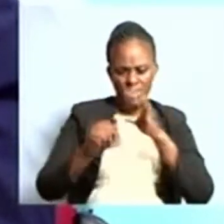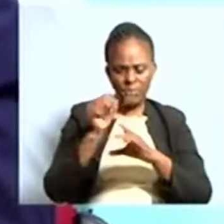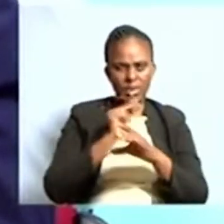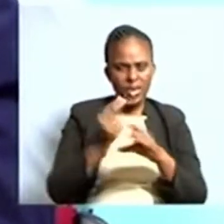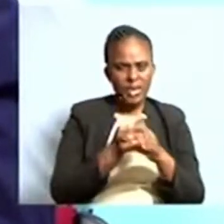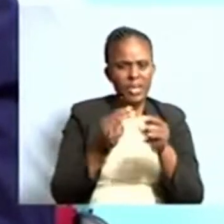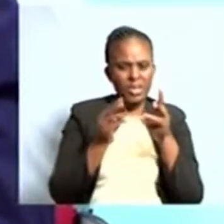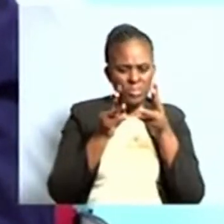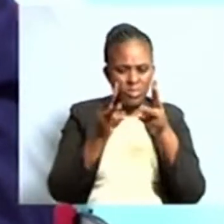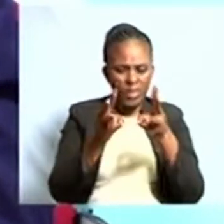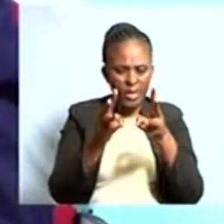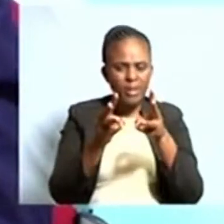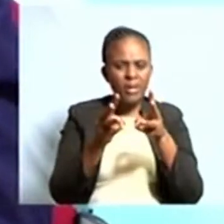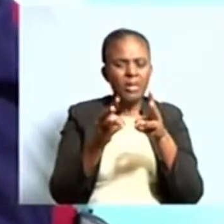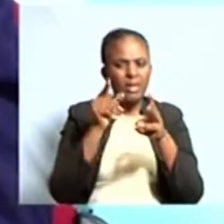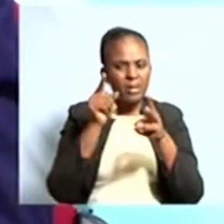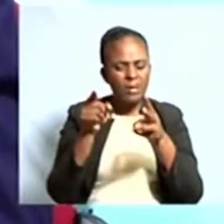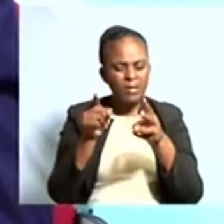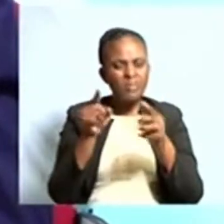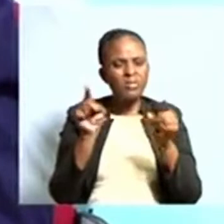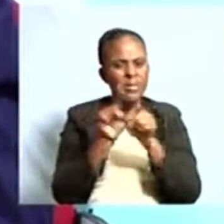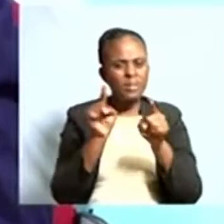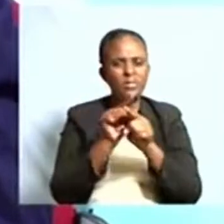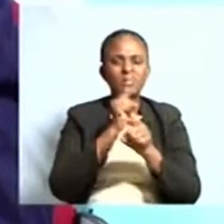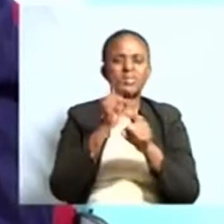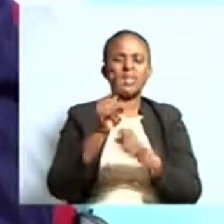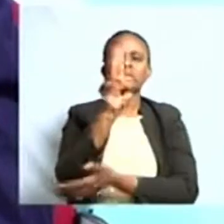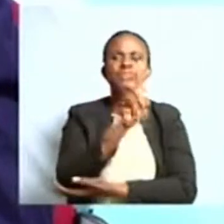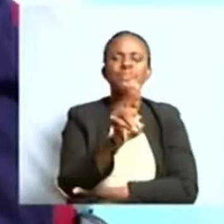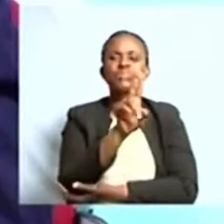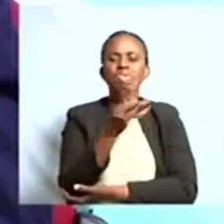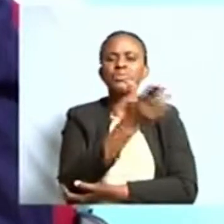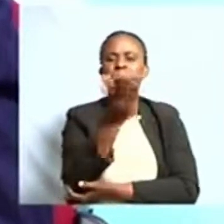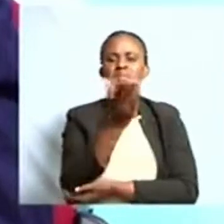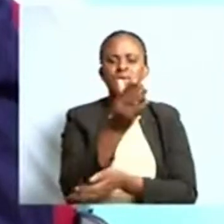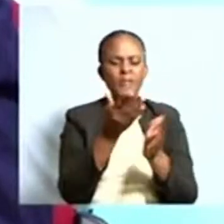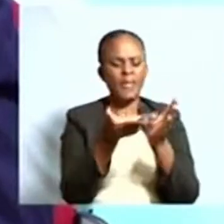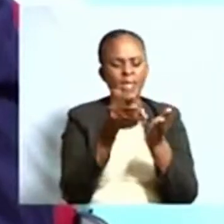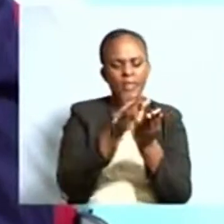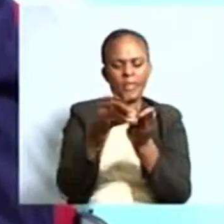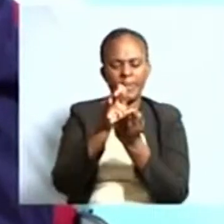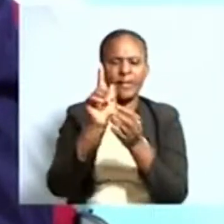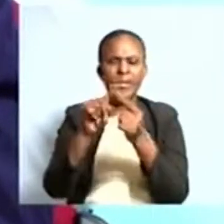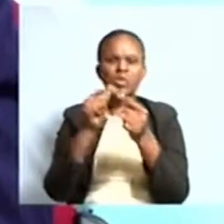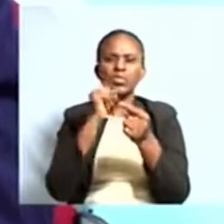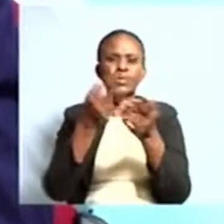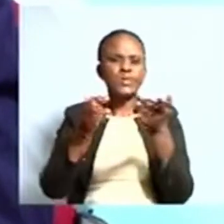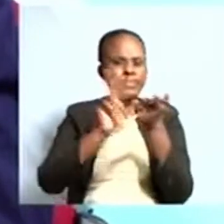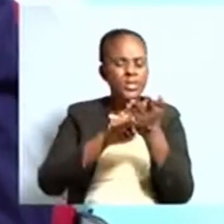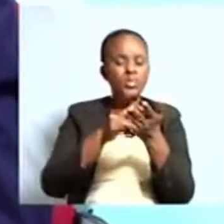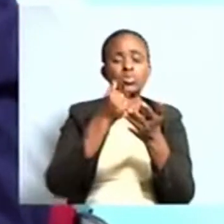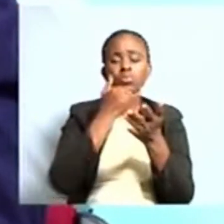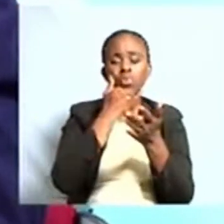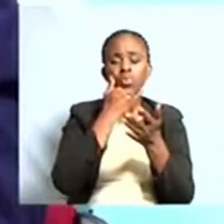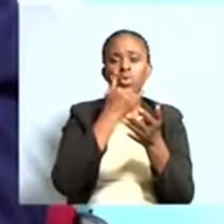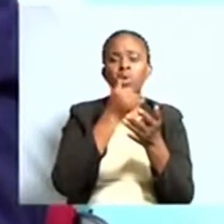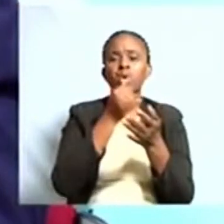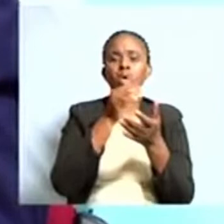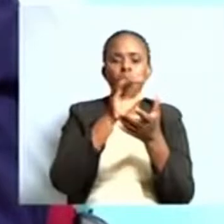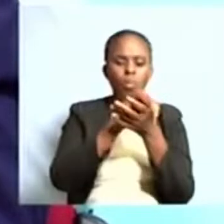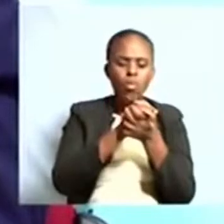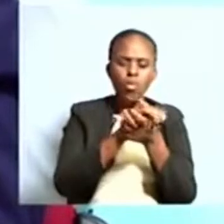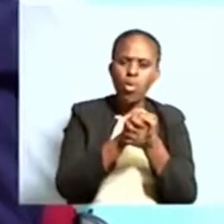mean of earning a living, just using it as packaging but not rebranding it. Is it wrong to pack